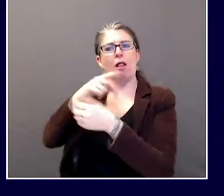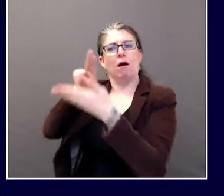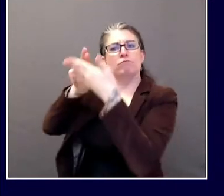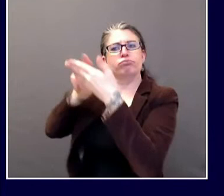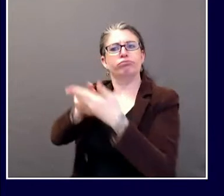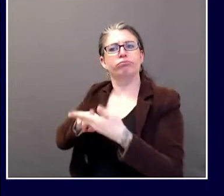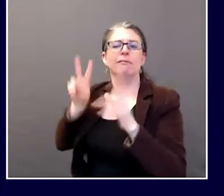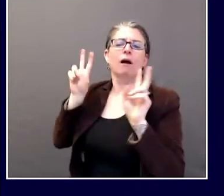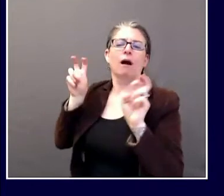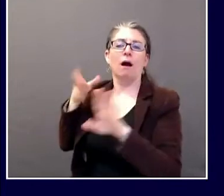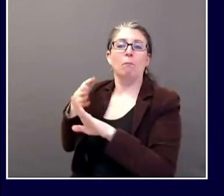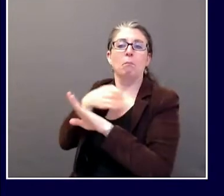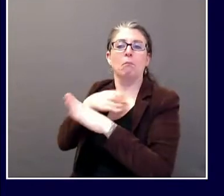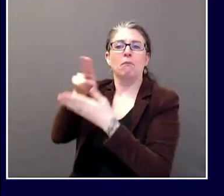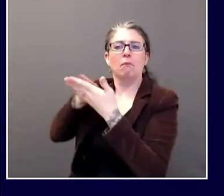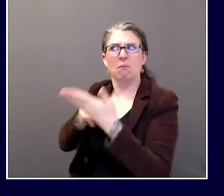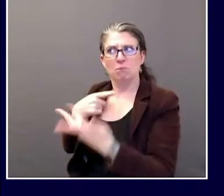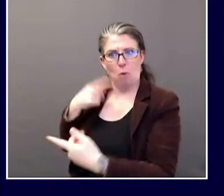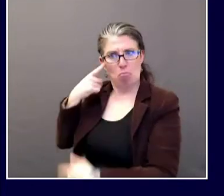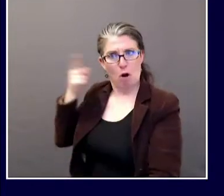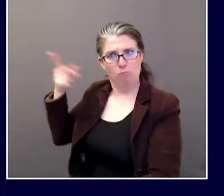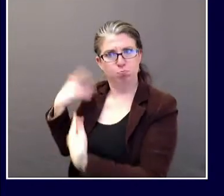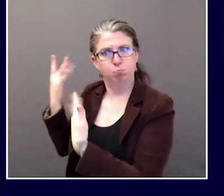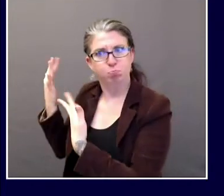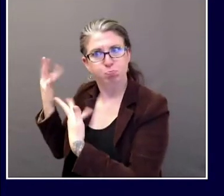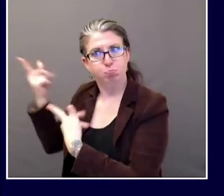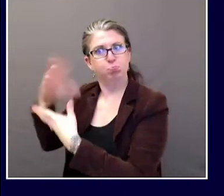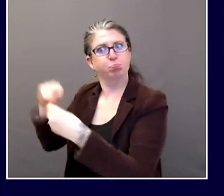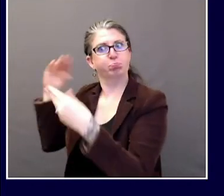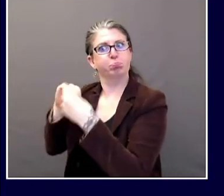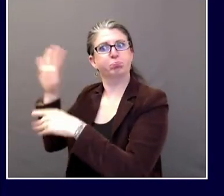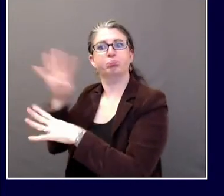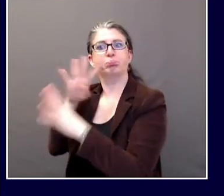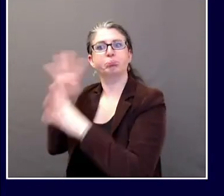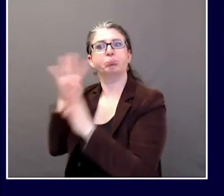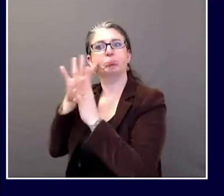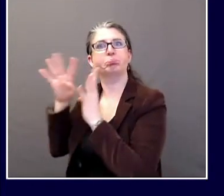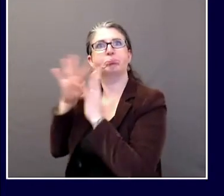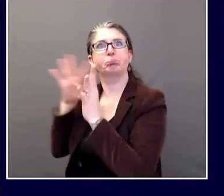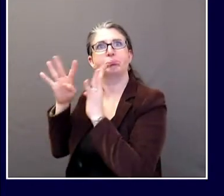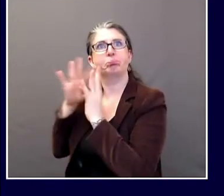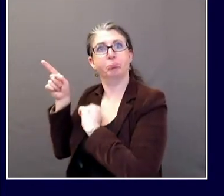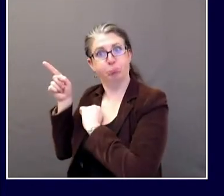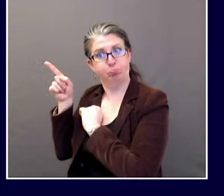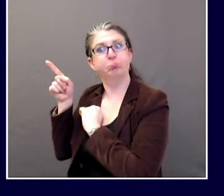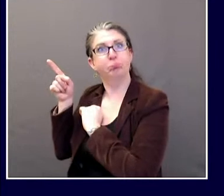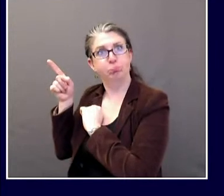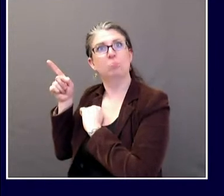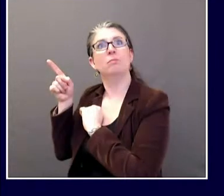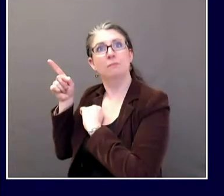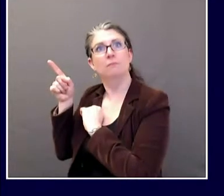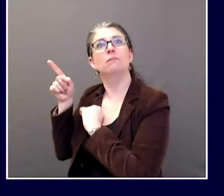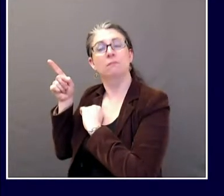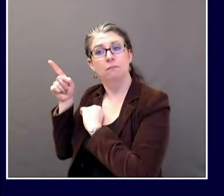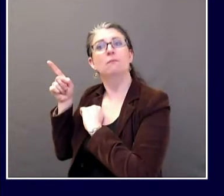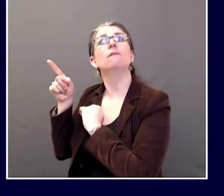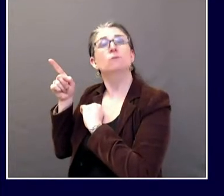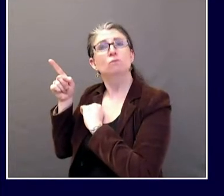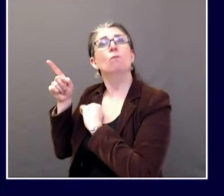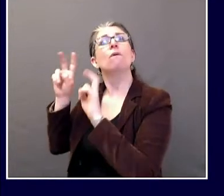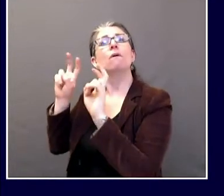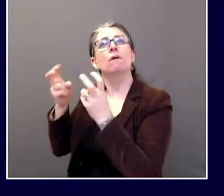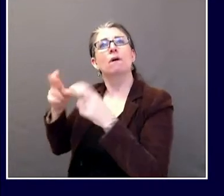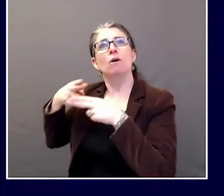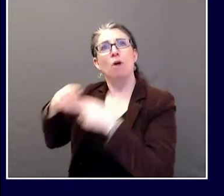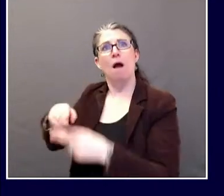came out, a system called VAMS, didn't meet anyone's expectations. And as a result, the state of